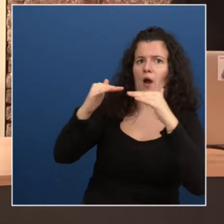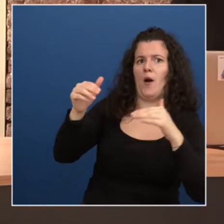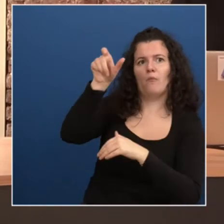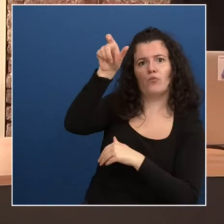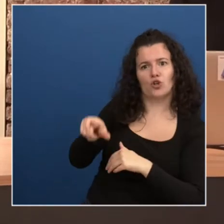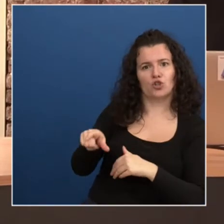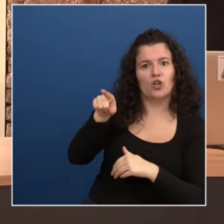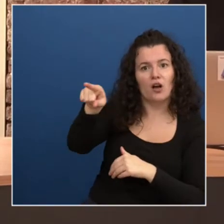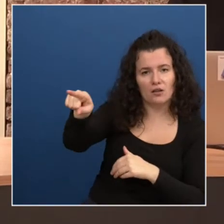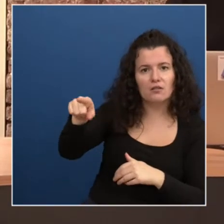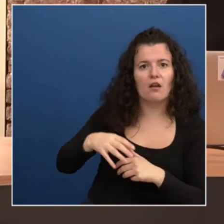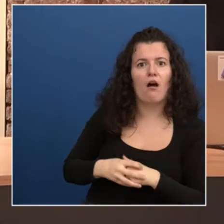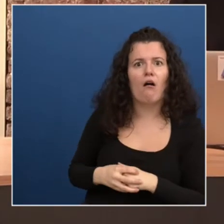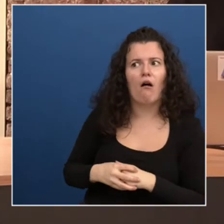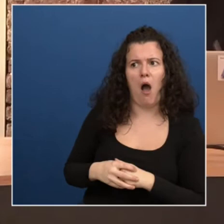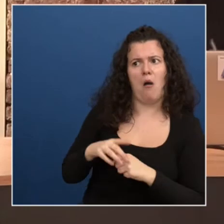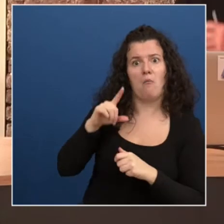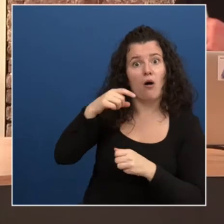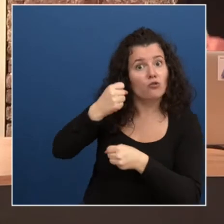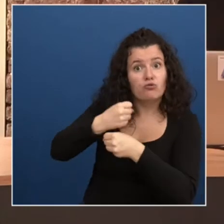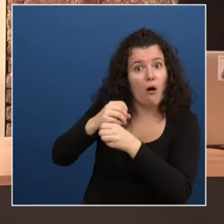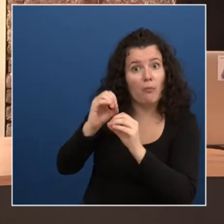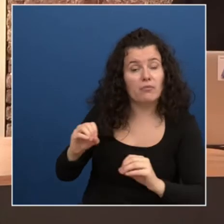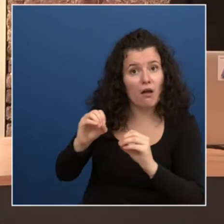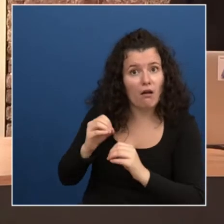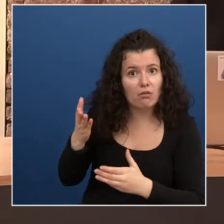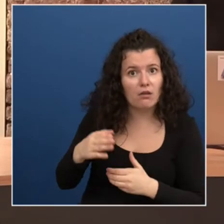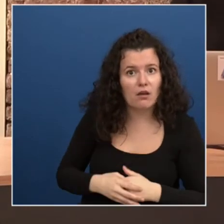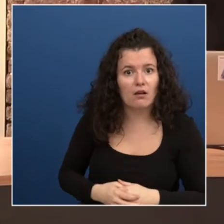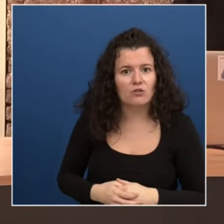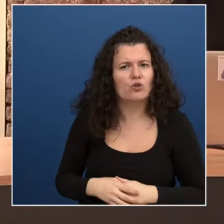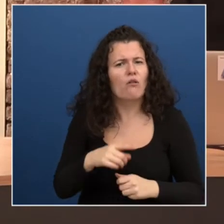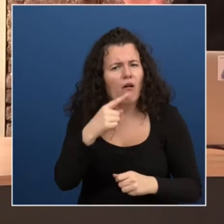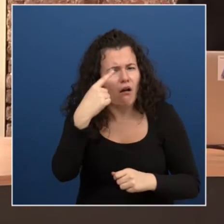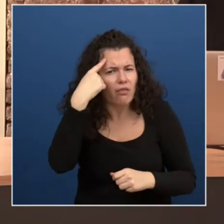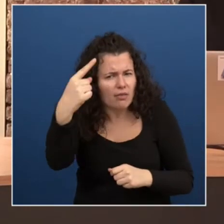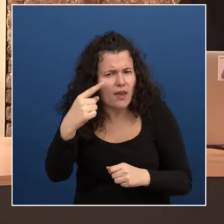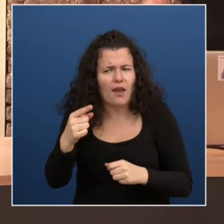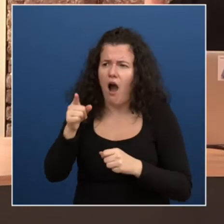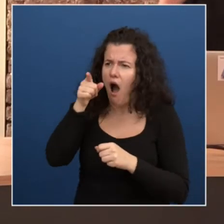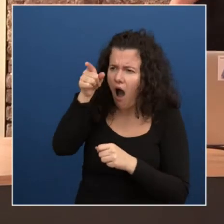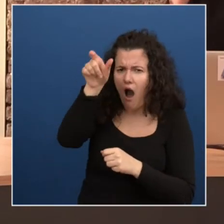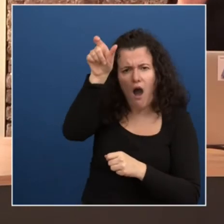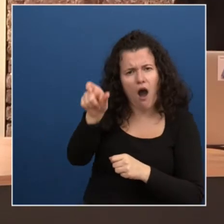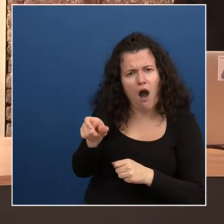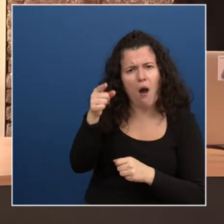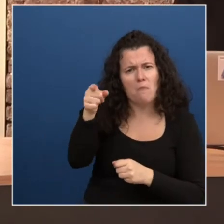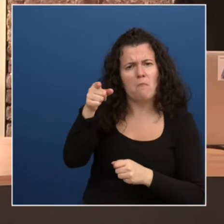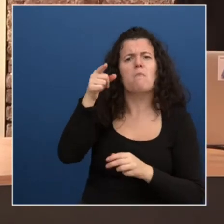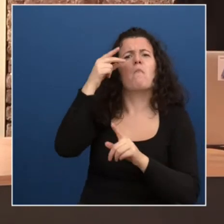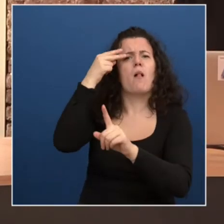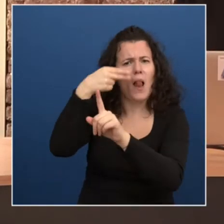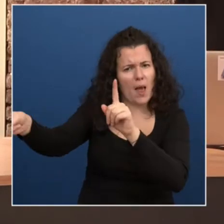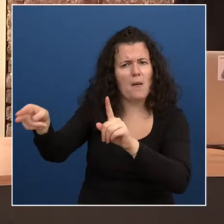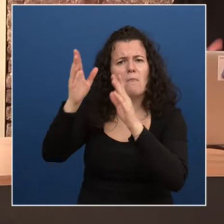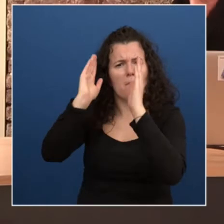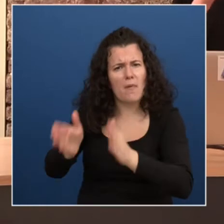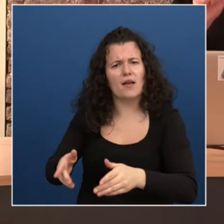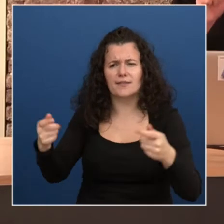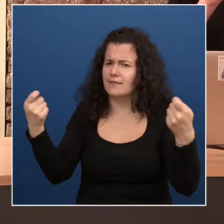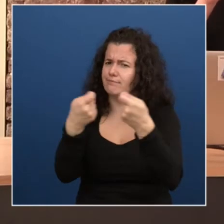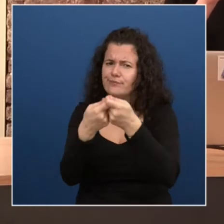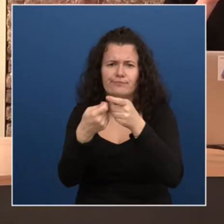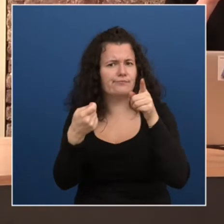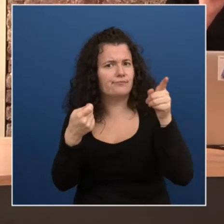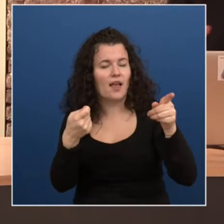for example, Dennie is an MVP without a job, or just invent names, we call it in Dutch.